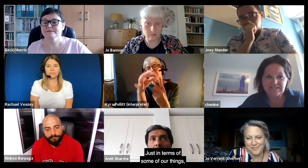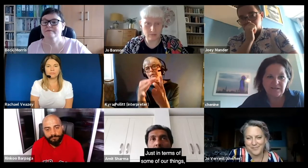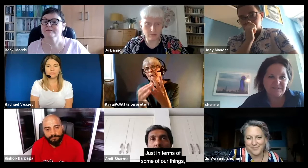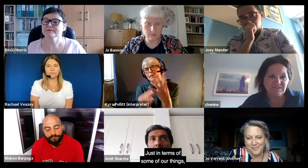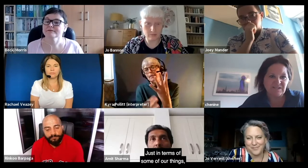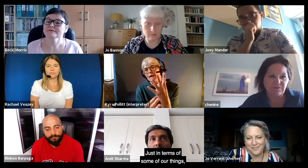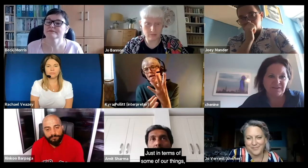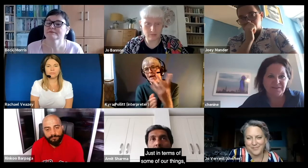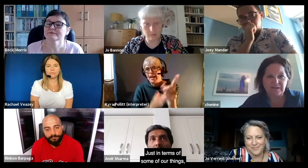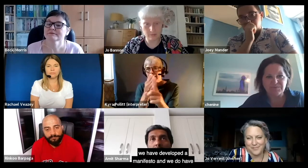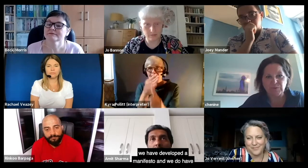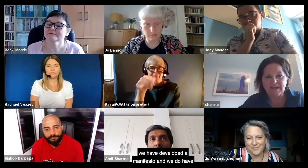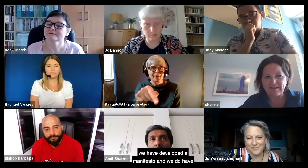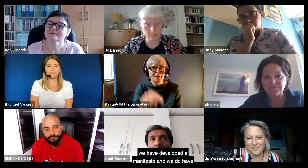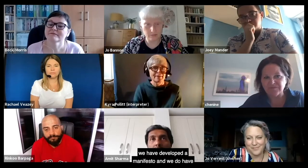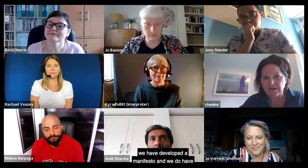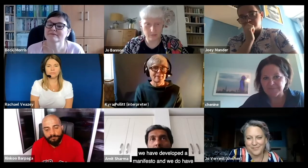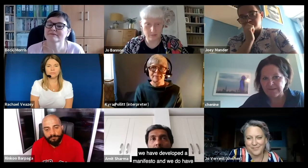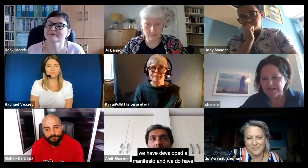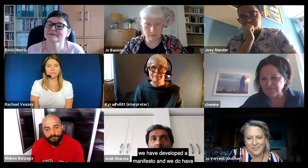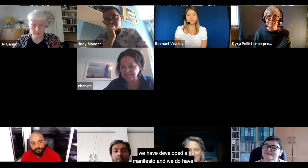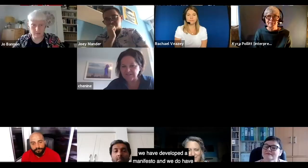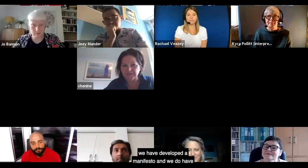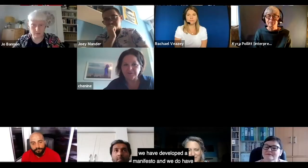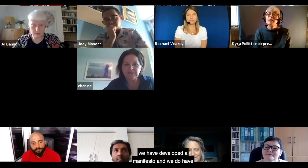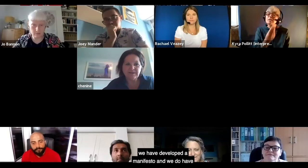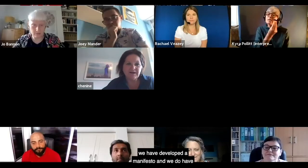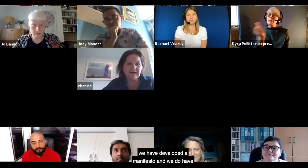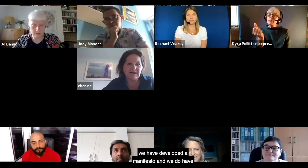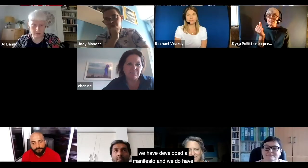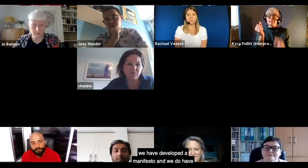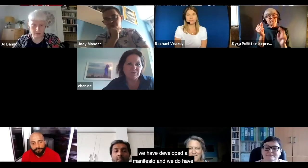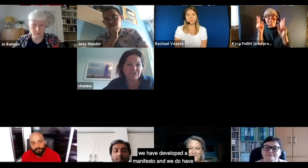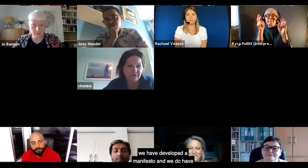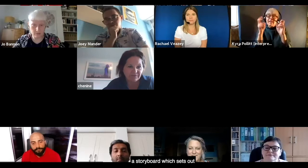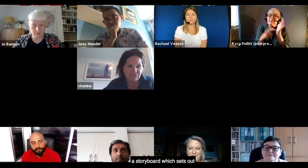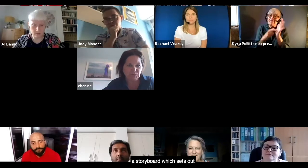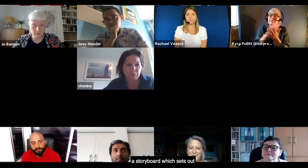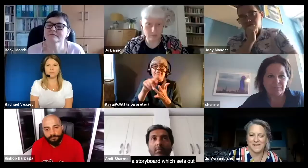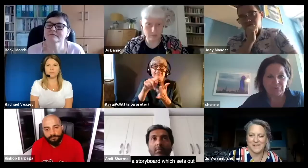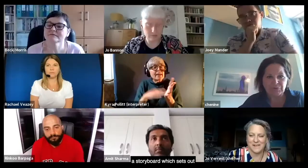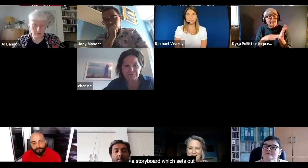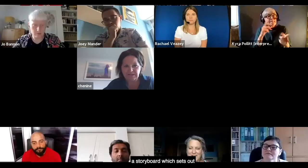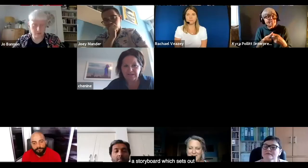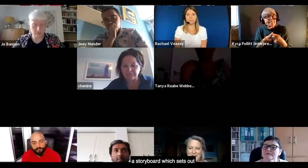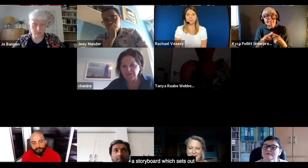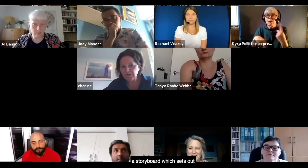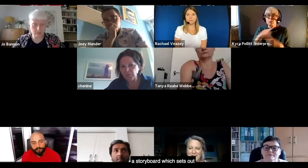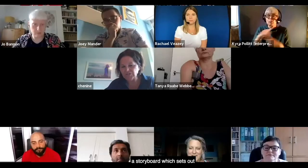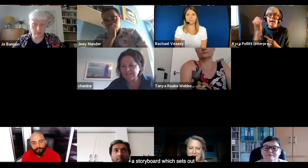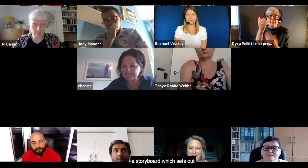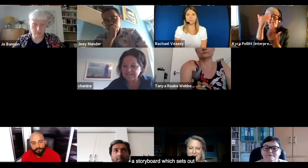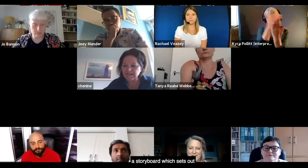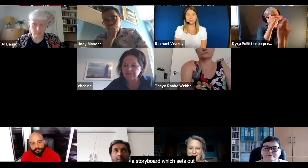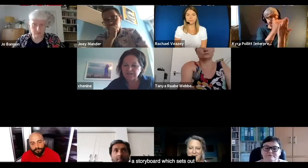Just in terms of some of our themes, we have developed a manifesto, and we do have a storyboard